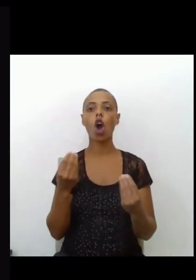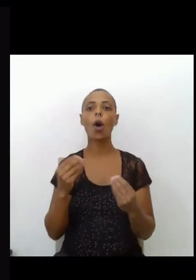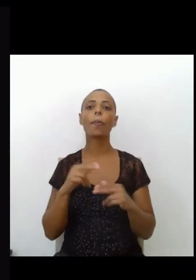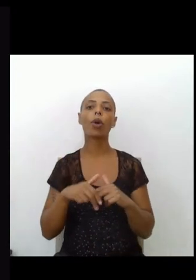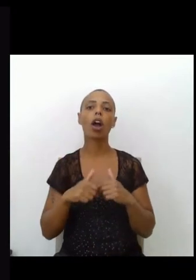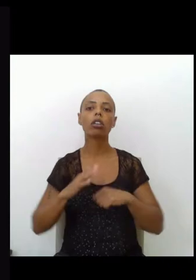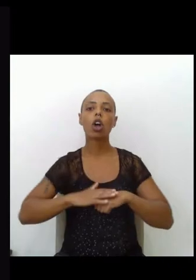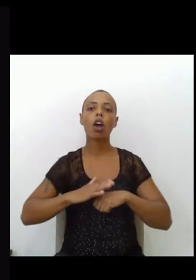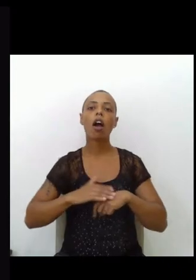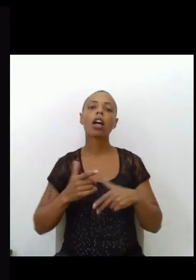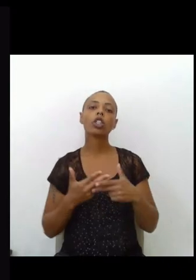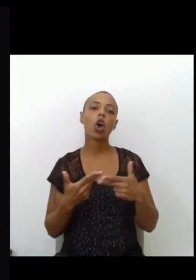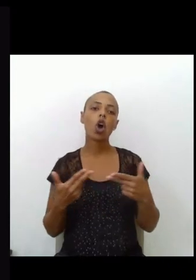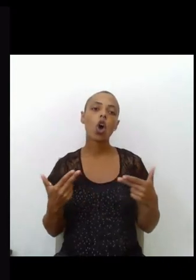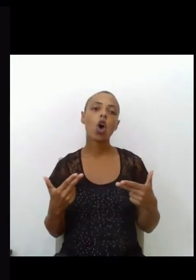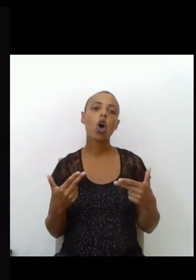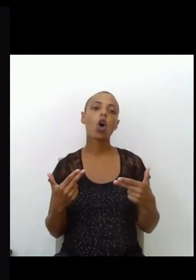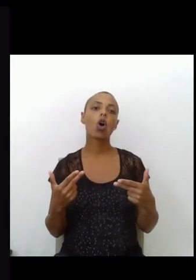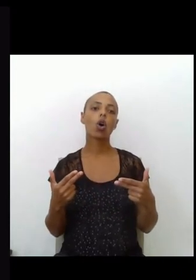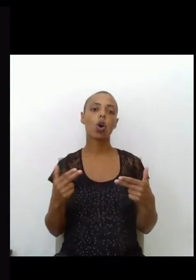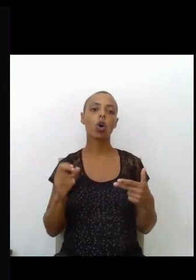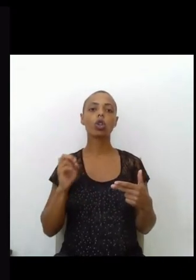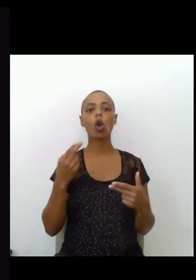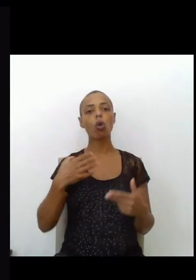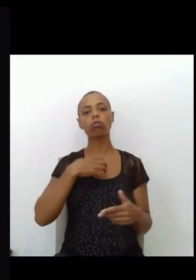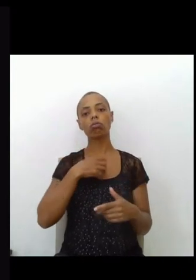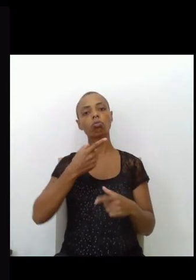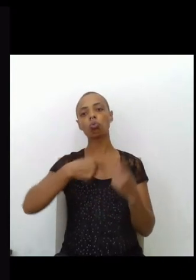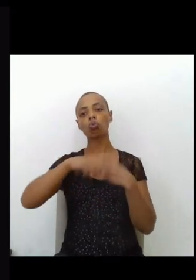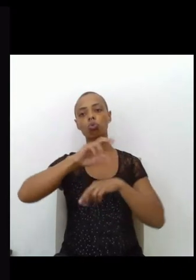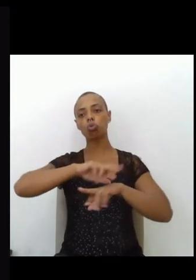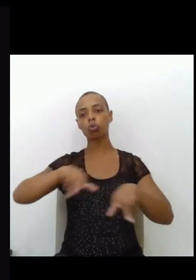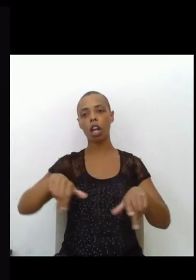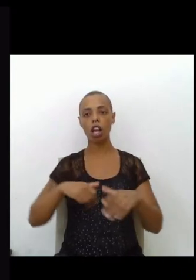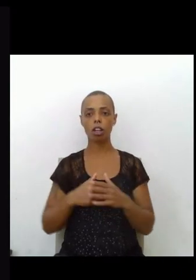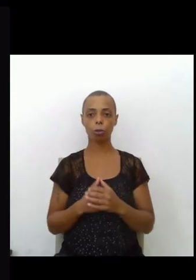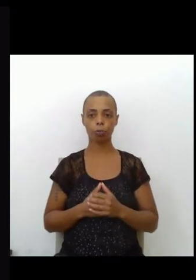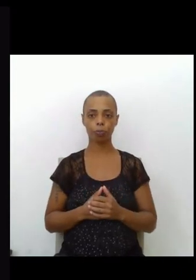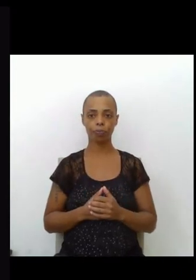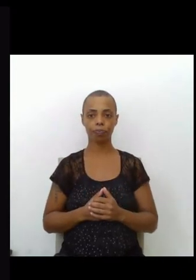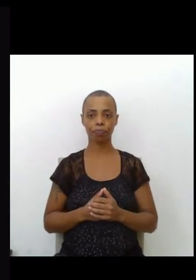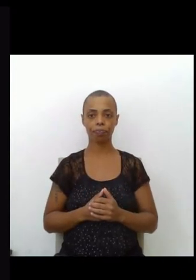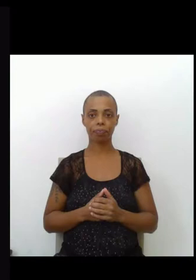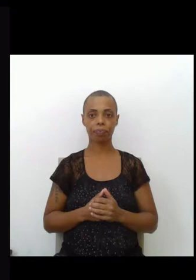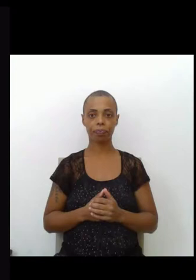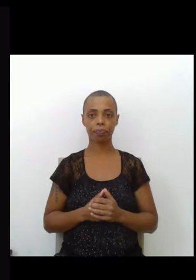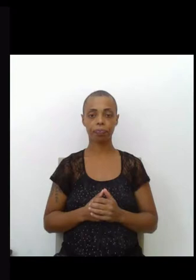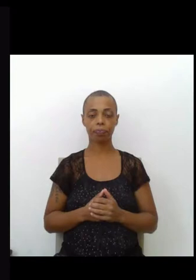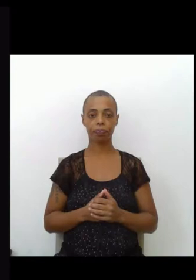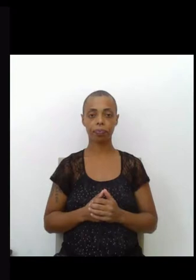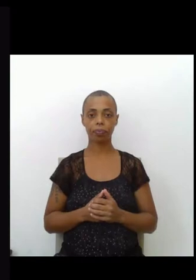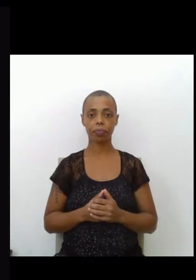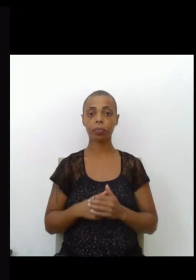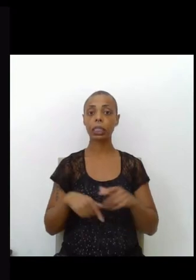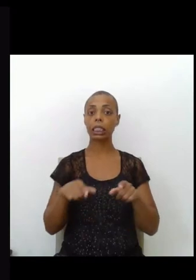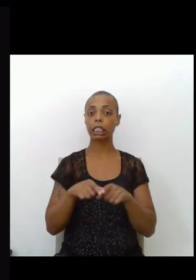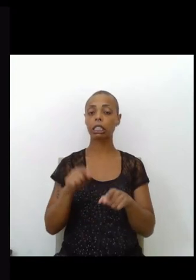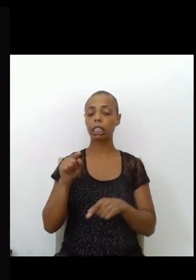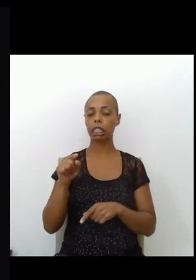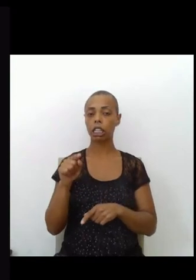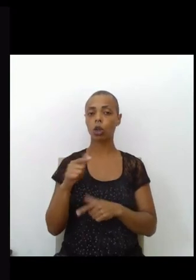forms of success in such cases others would name the person